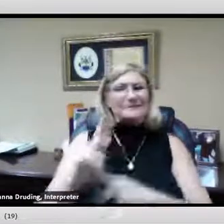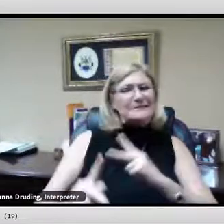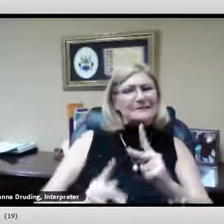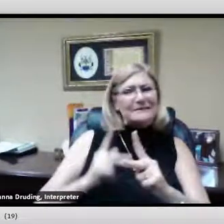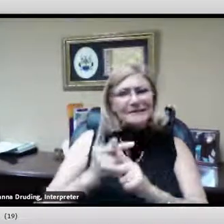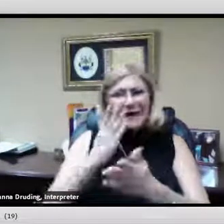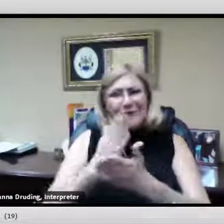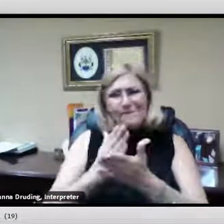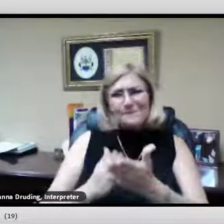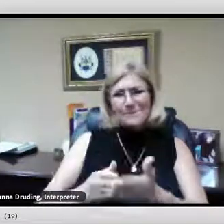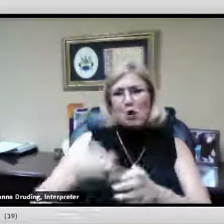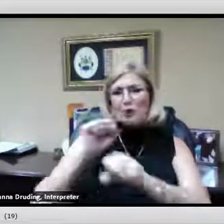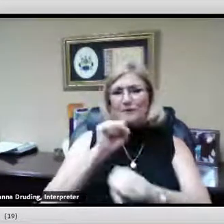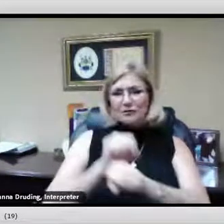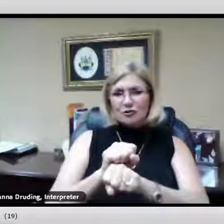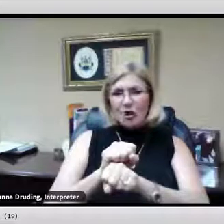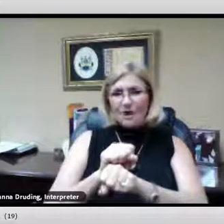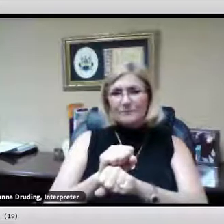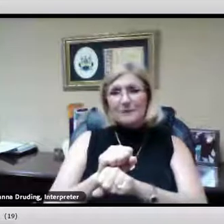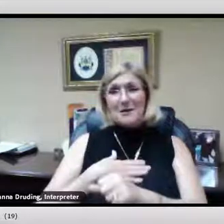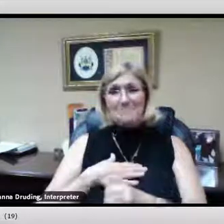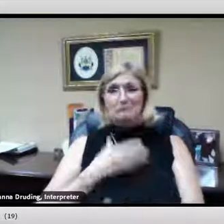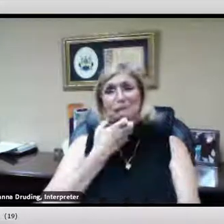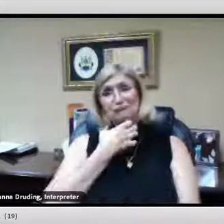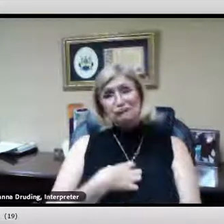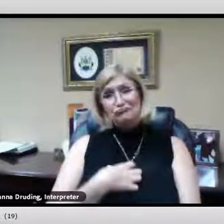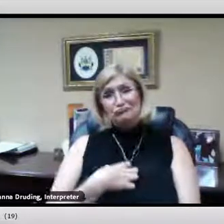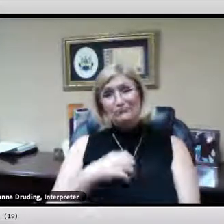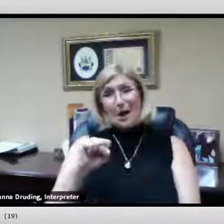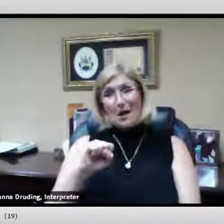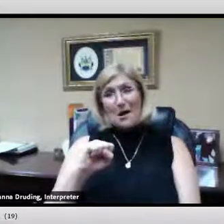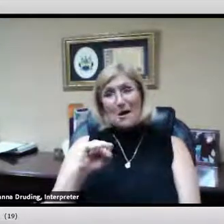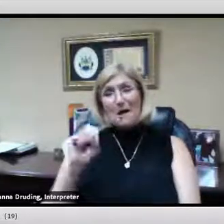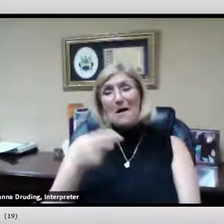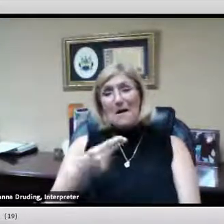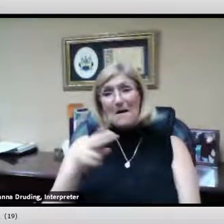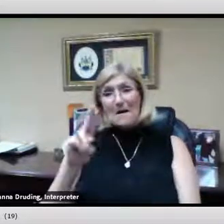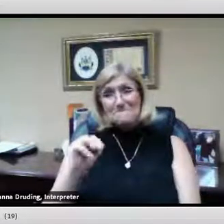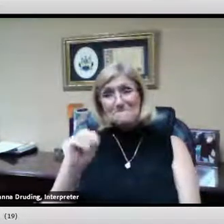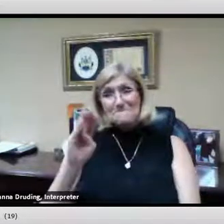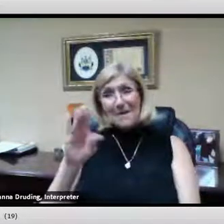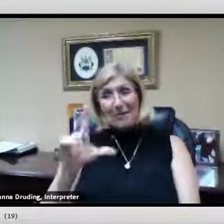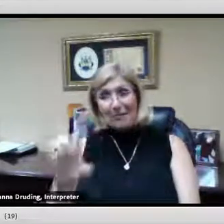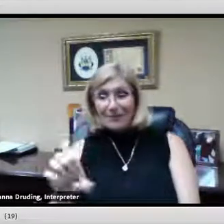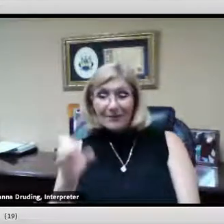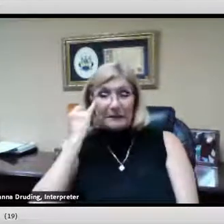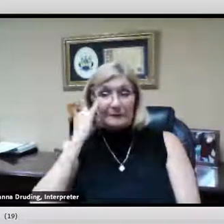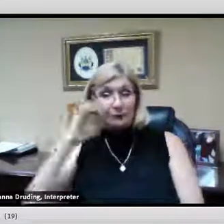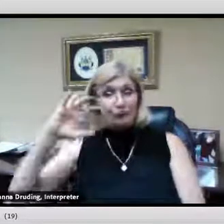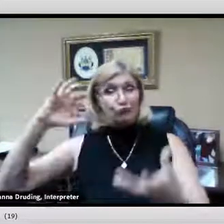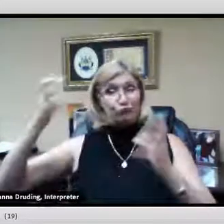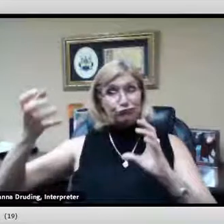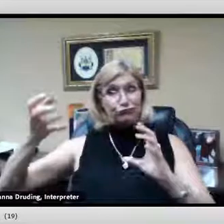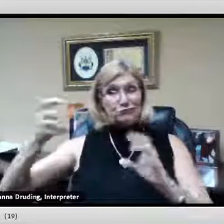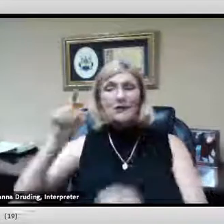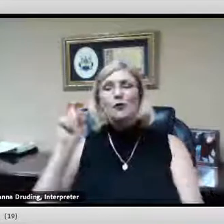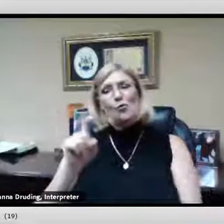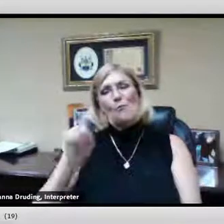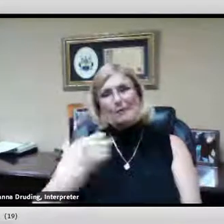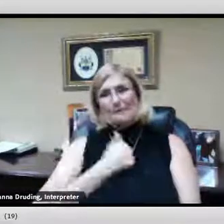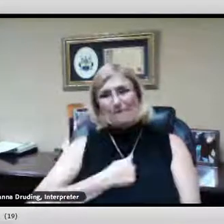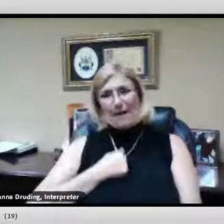is kind of being humble and knowing that you're going to mess things up, you're going to have to apologize, but you're going to learn from